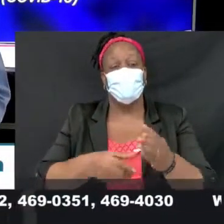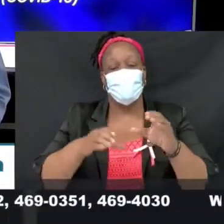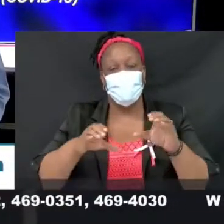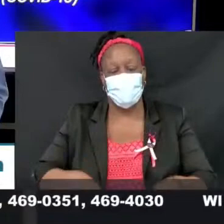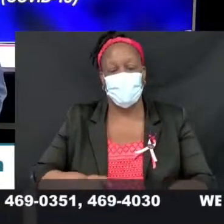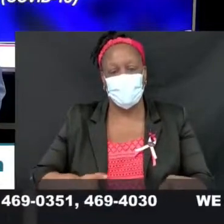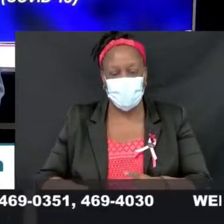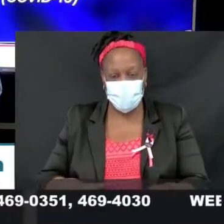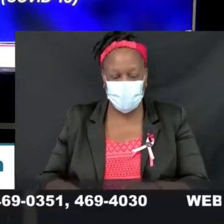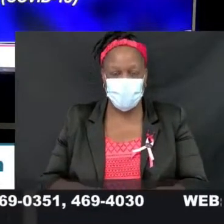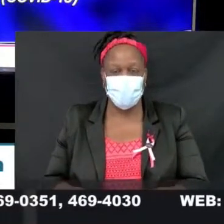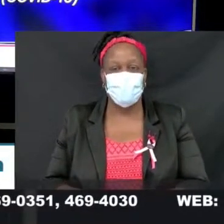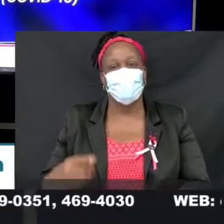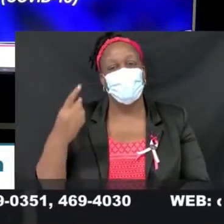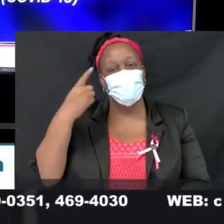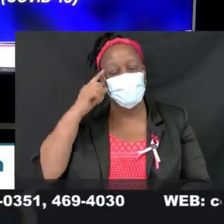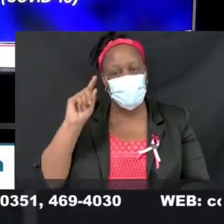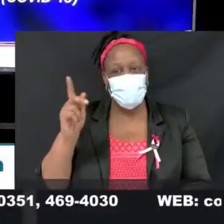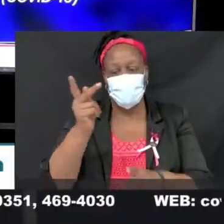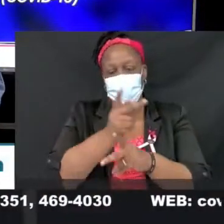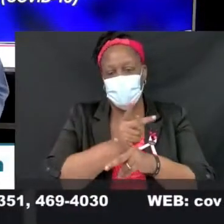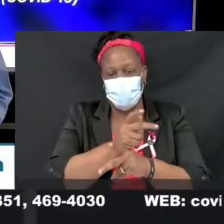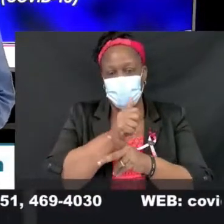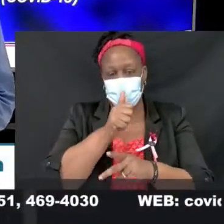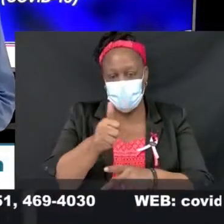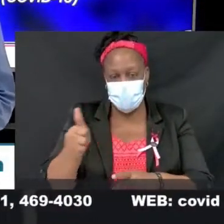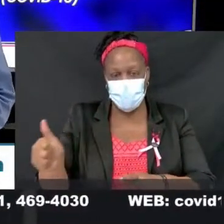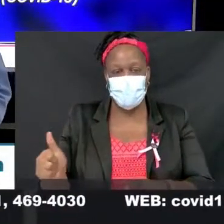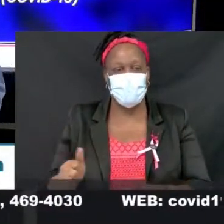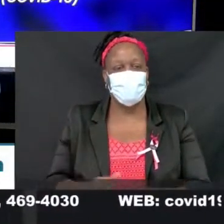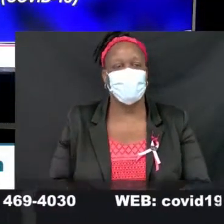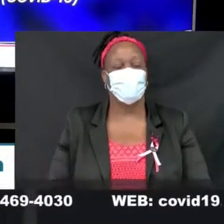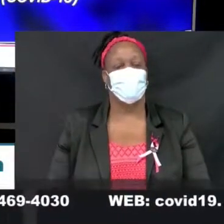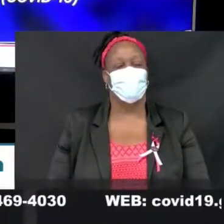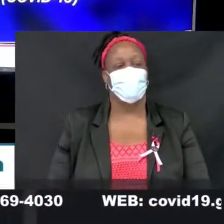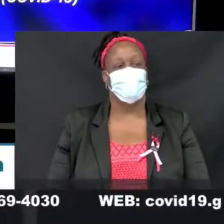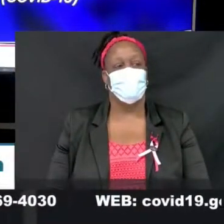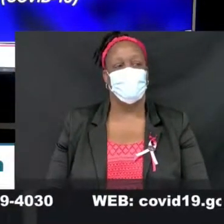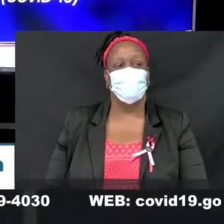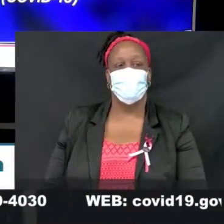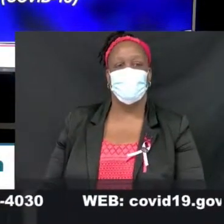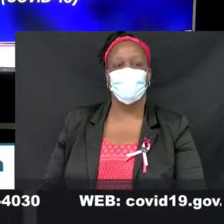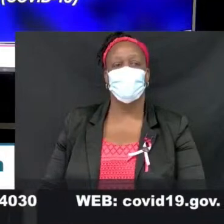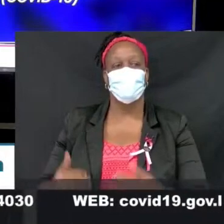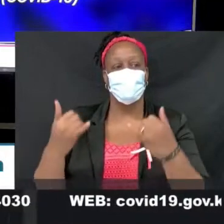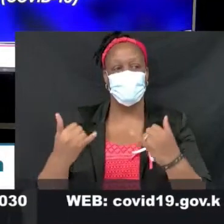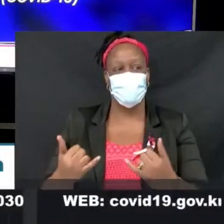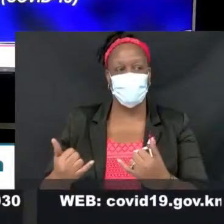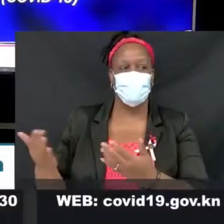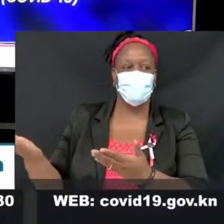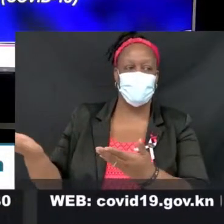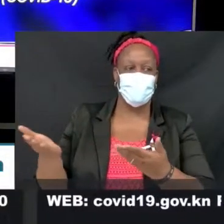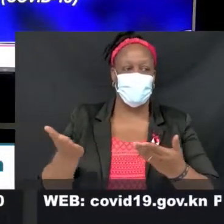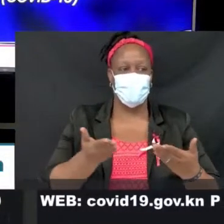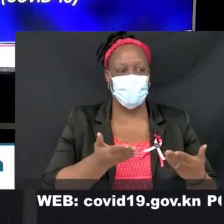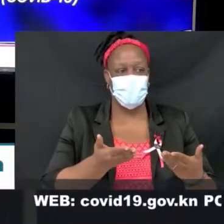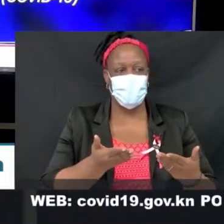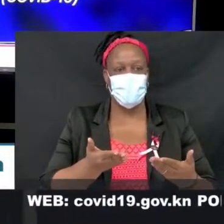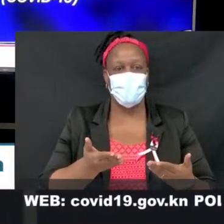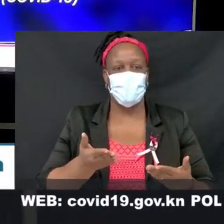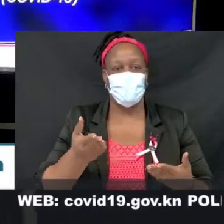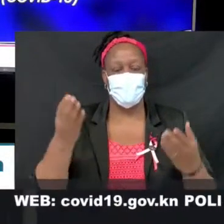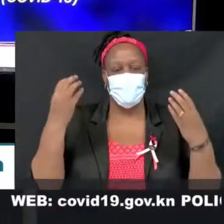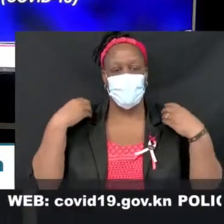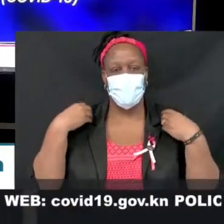Wilkinson. I would like to invite now to the podium Mr. Abdias Samuel, the chair of